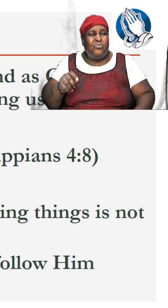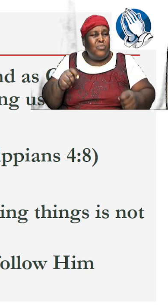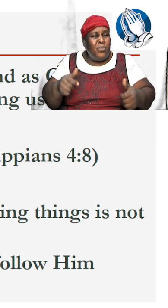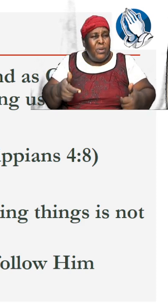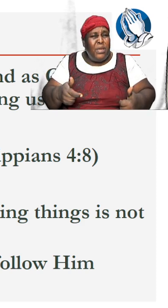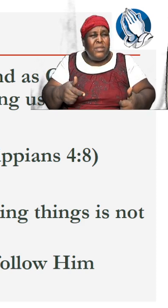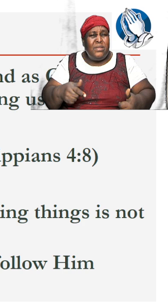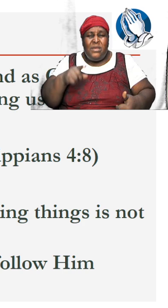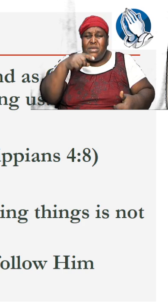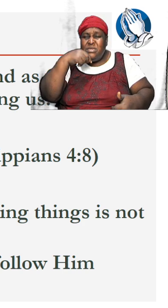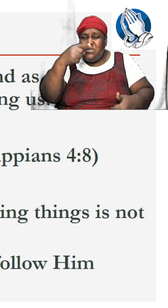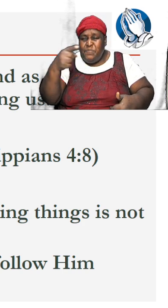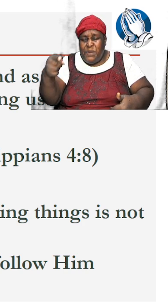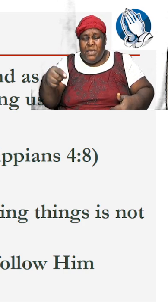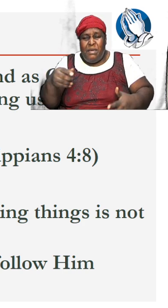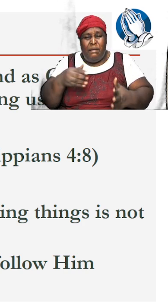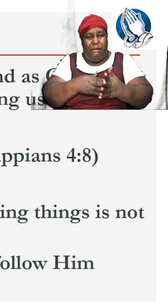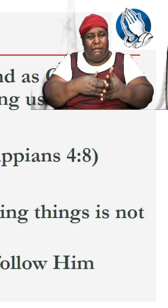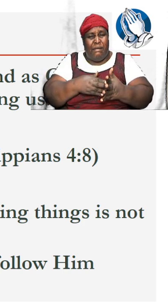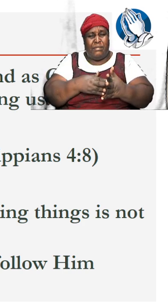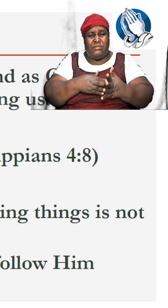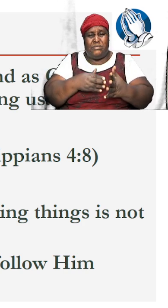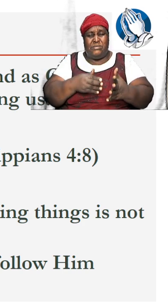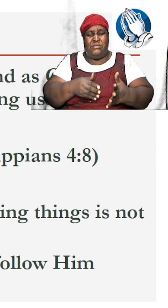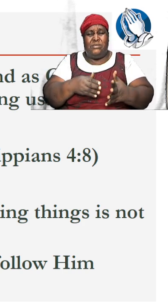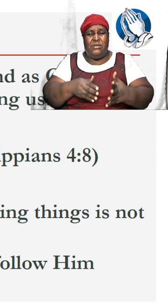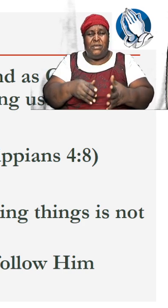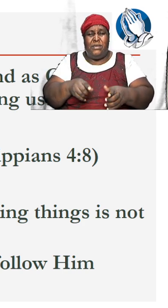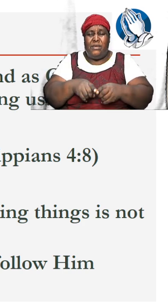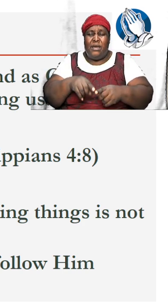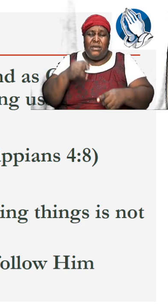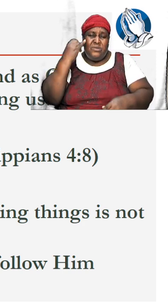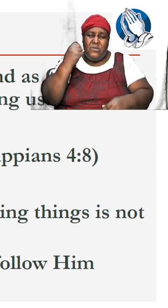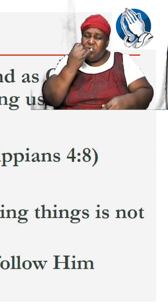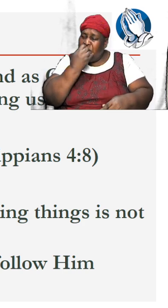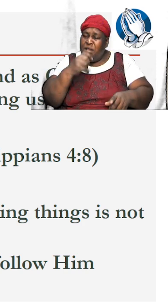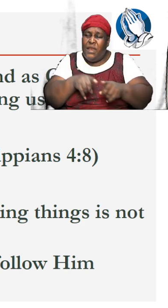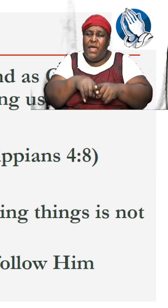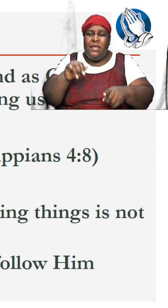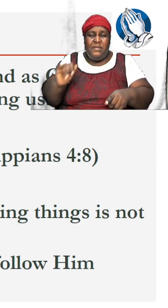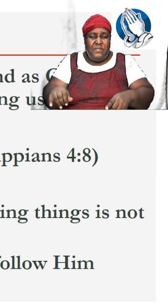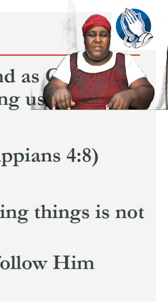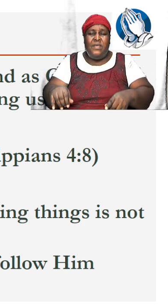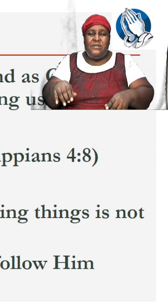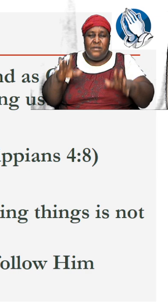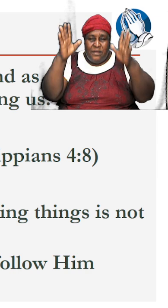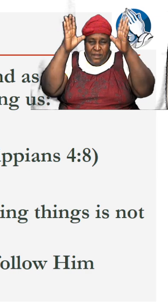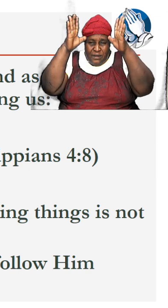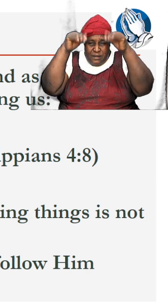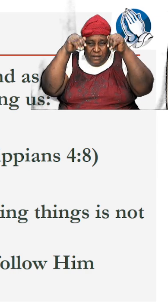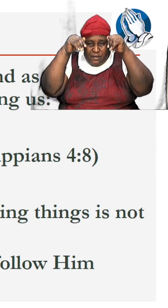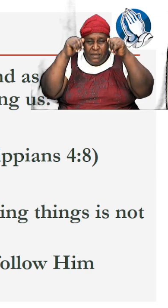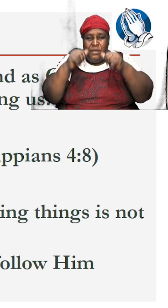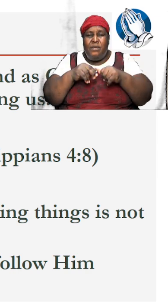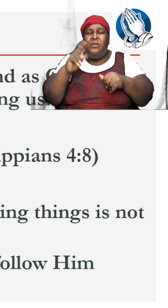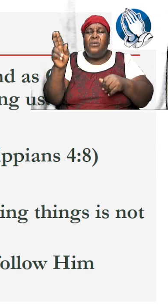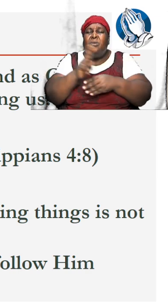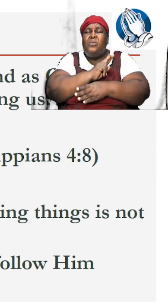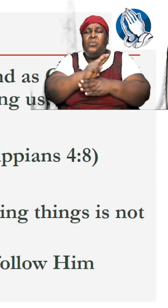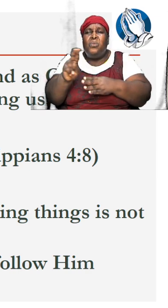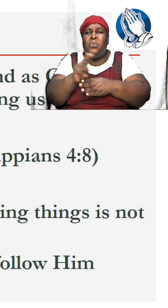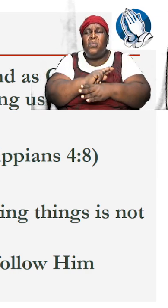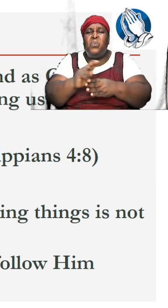criticize Israel. Because like that donkey, who was used to turning down every path as he go along the way, had